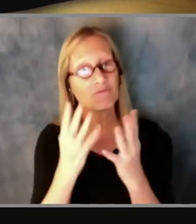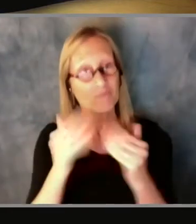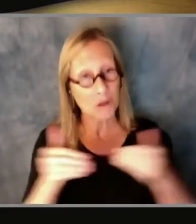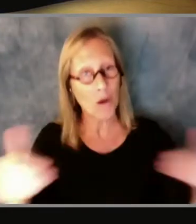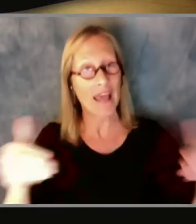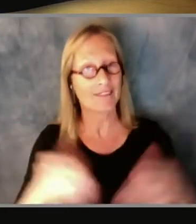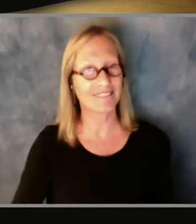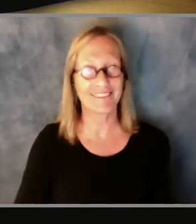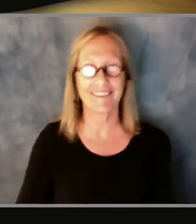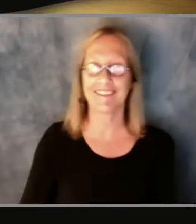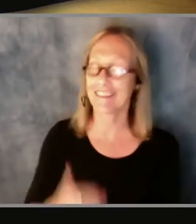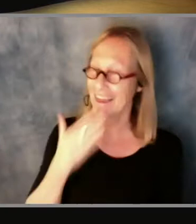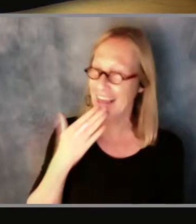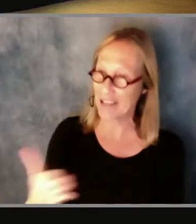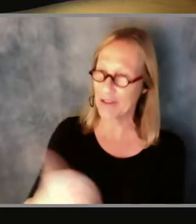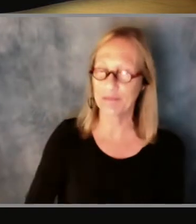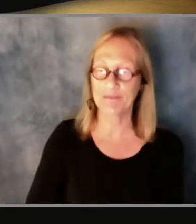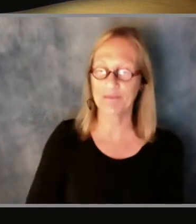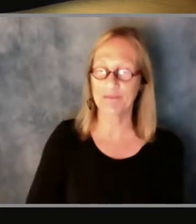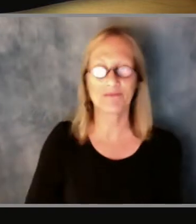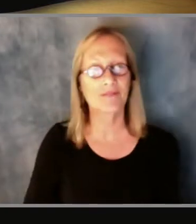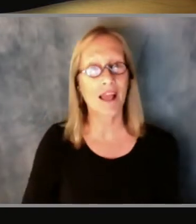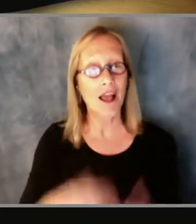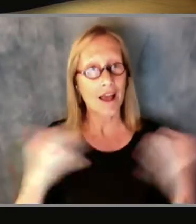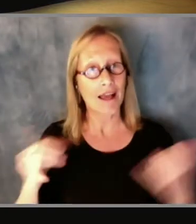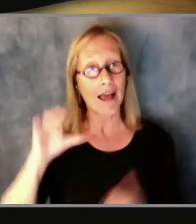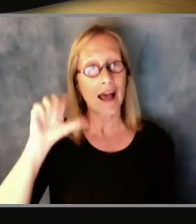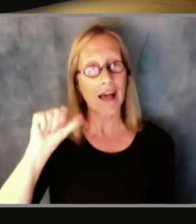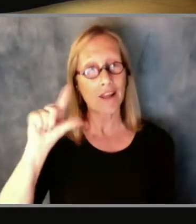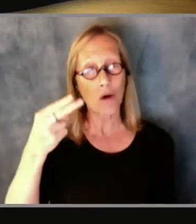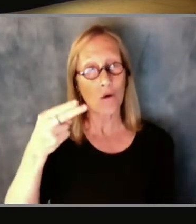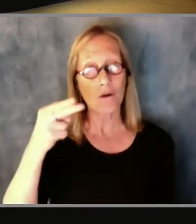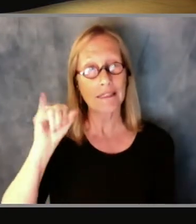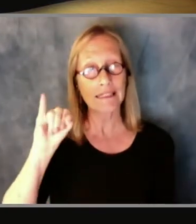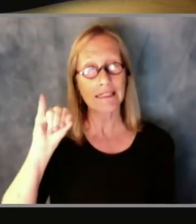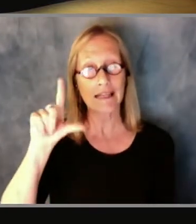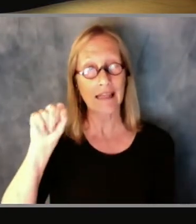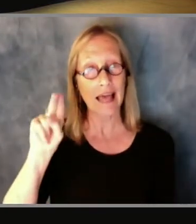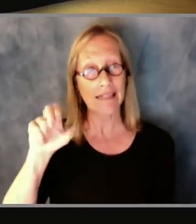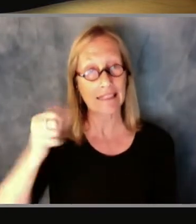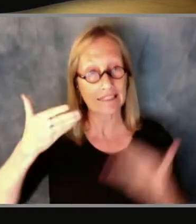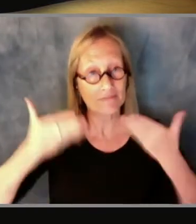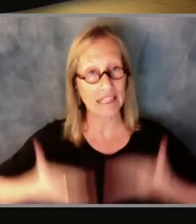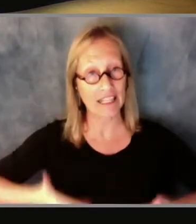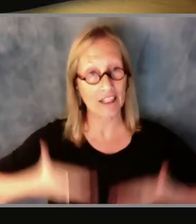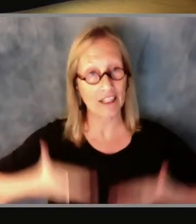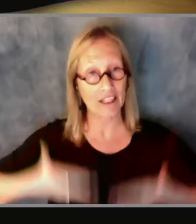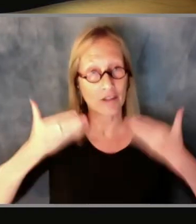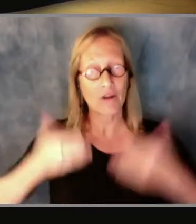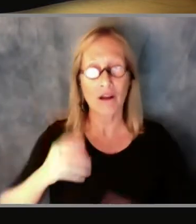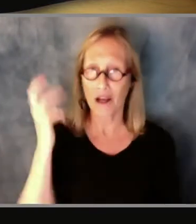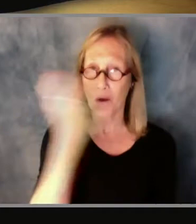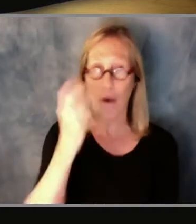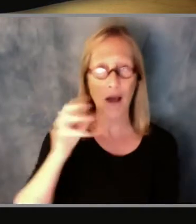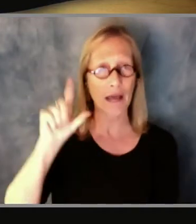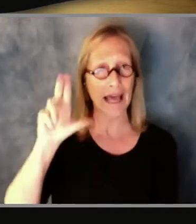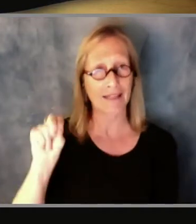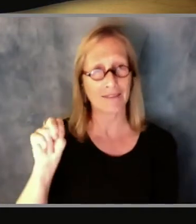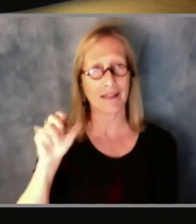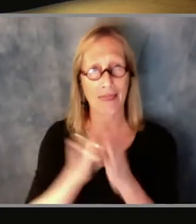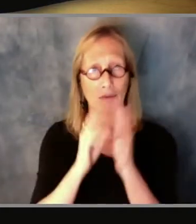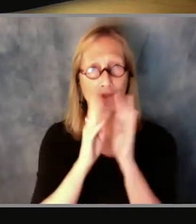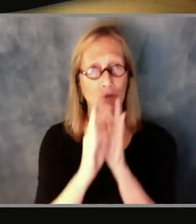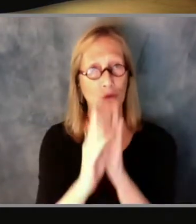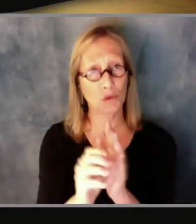This is Alohilani. Wow, Ellen, that was a mouthful. At this time, I would like to